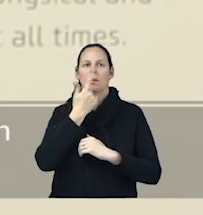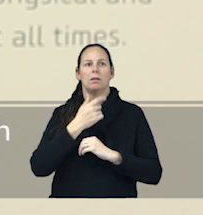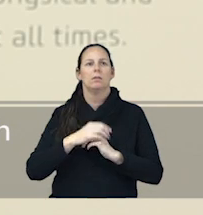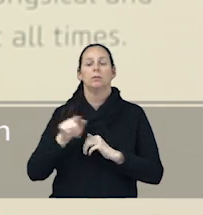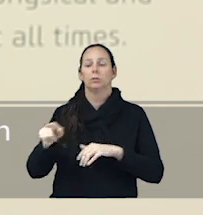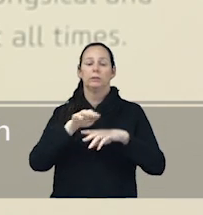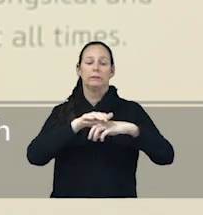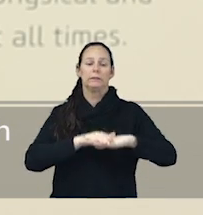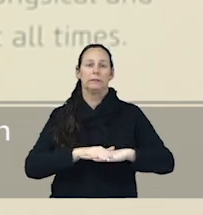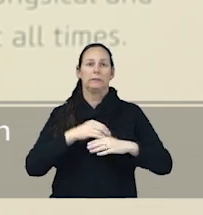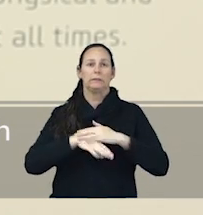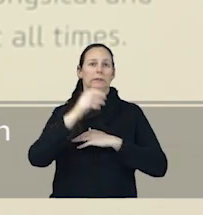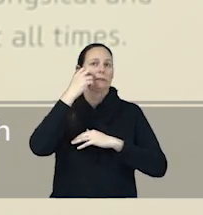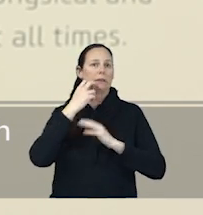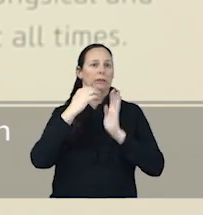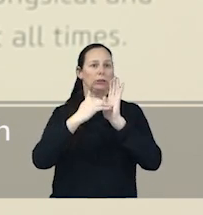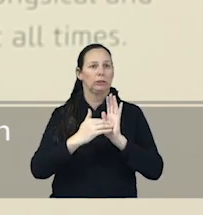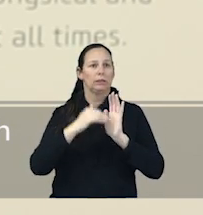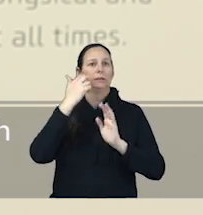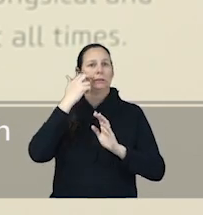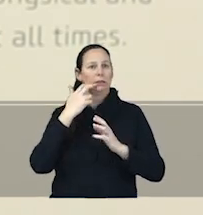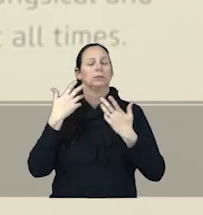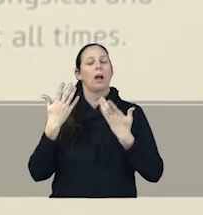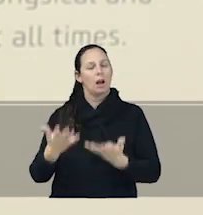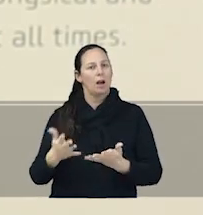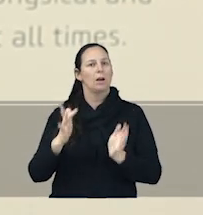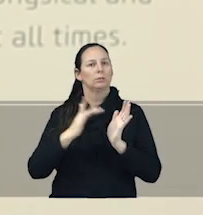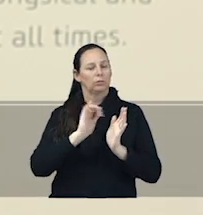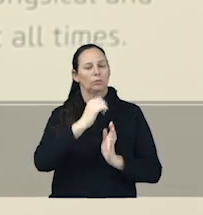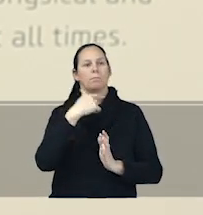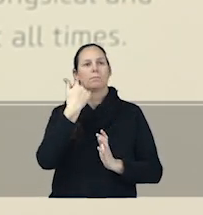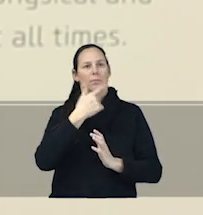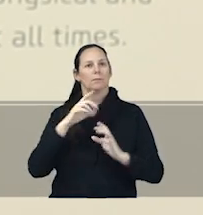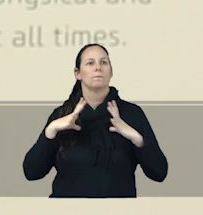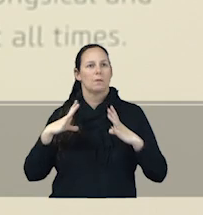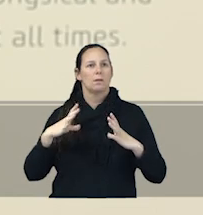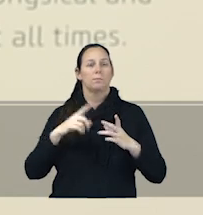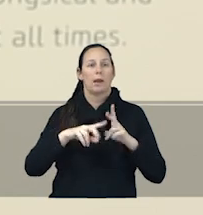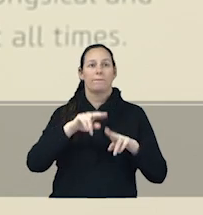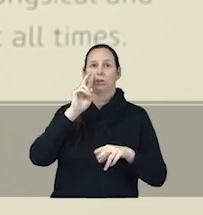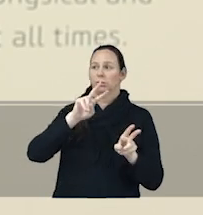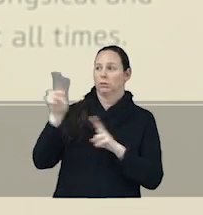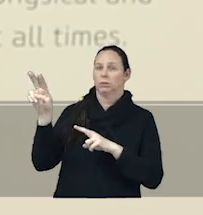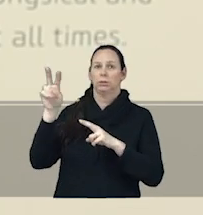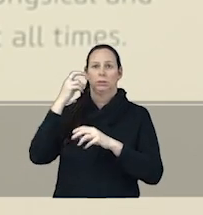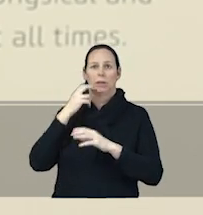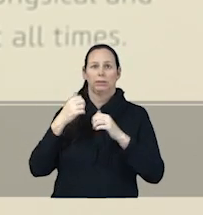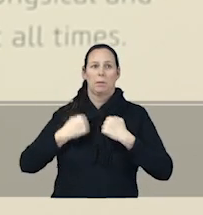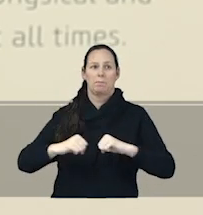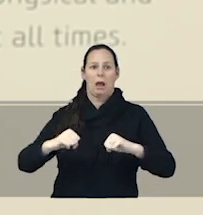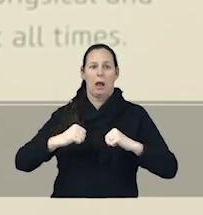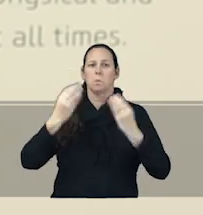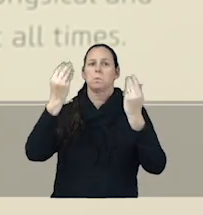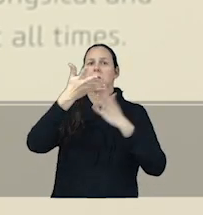mouth and people should not be putting things inside their mouth. However, the dentist can because it's his job to do that. But it's only